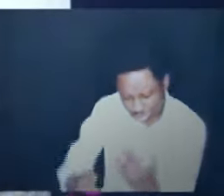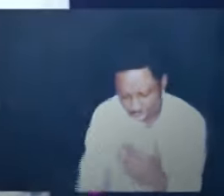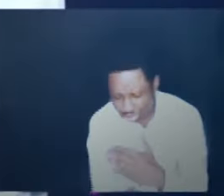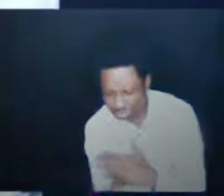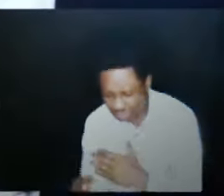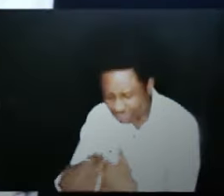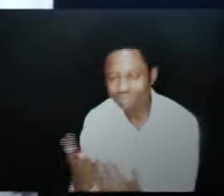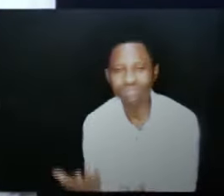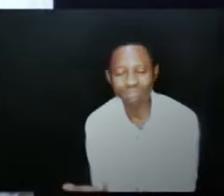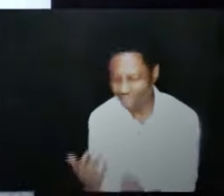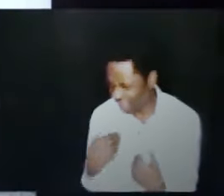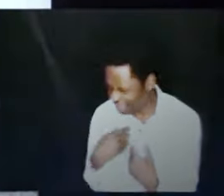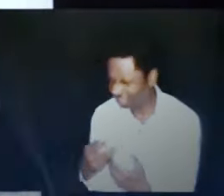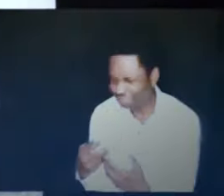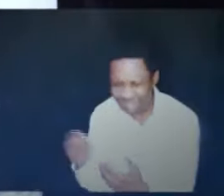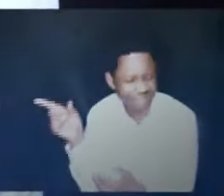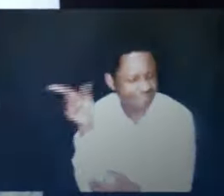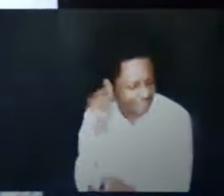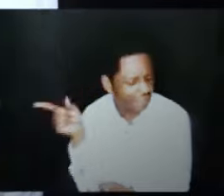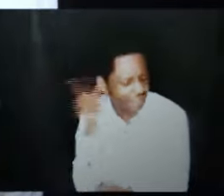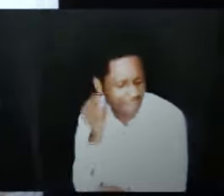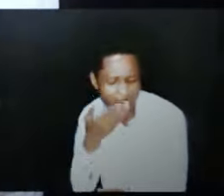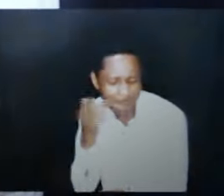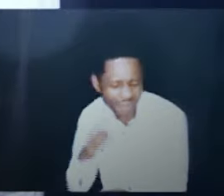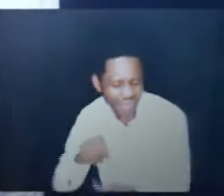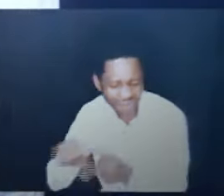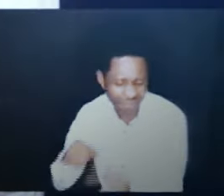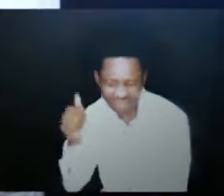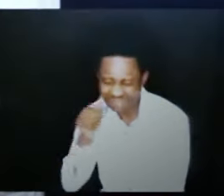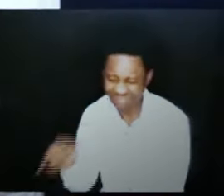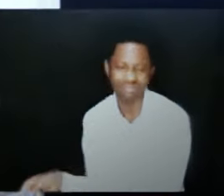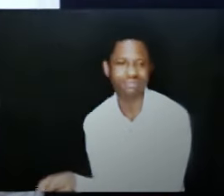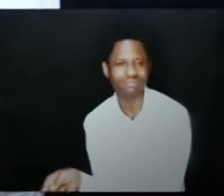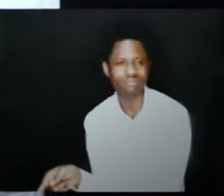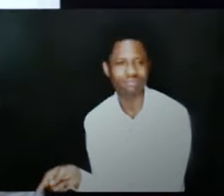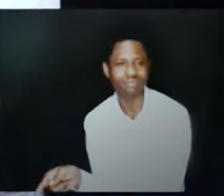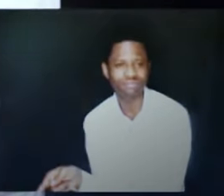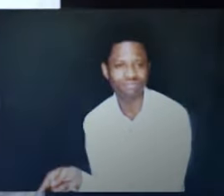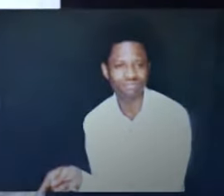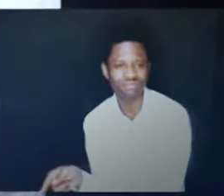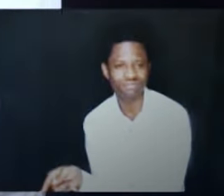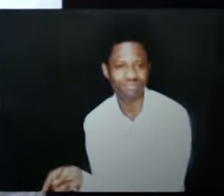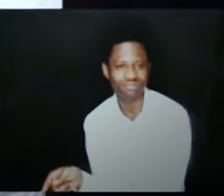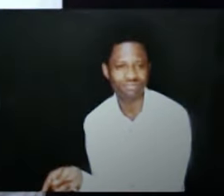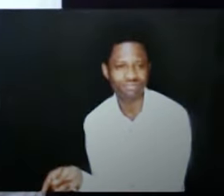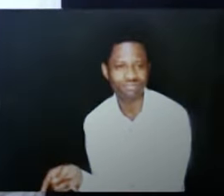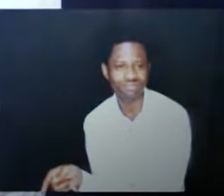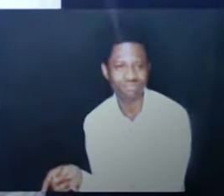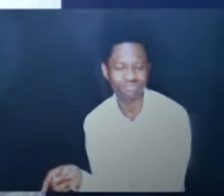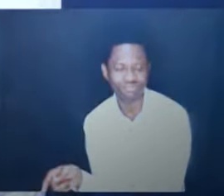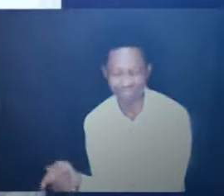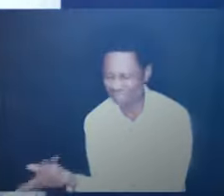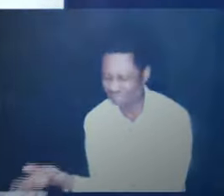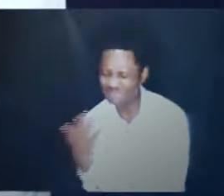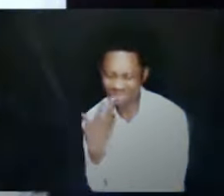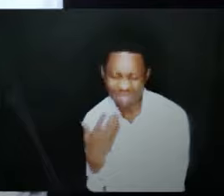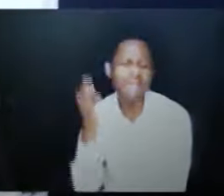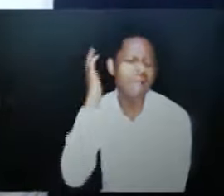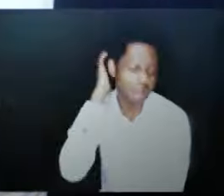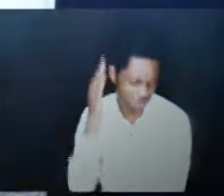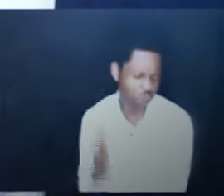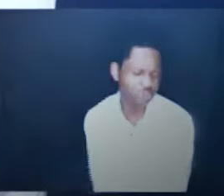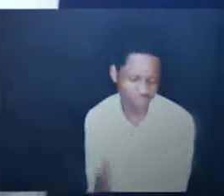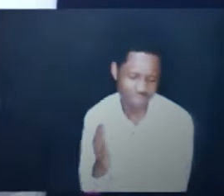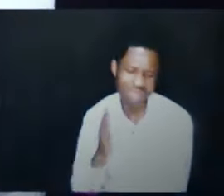a whole lot of rumors. But she is like, I will stop, but she never stops.